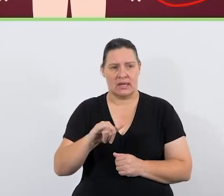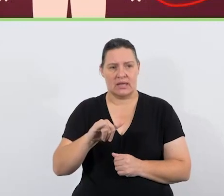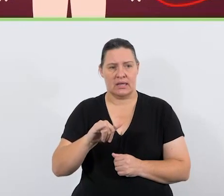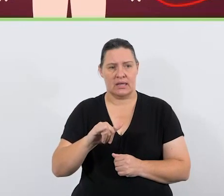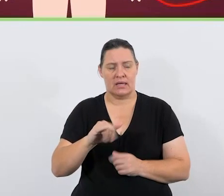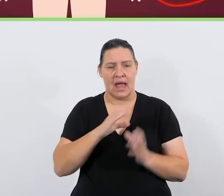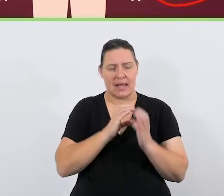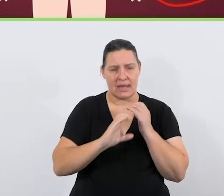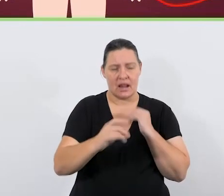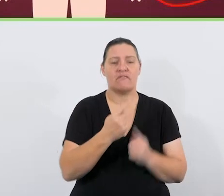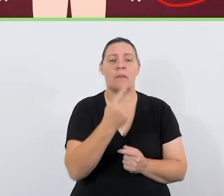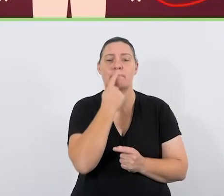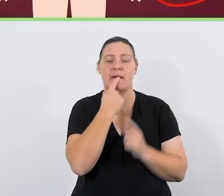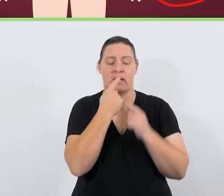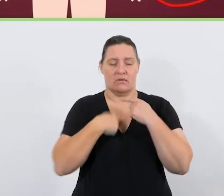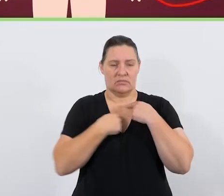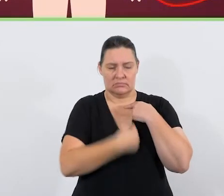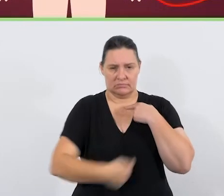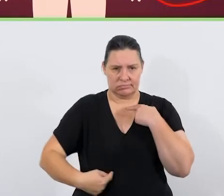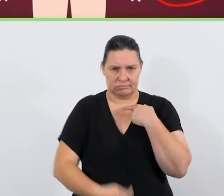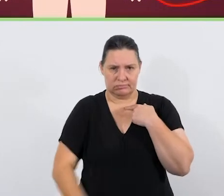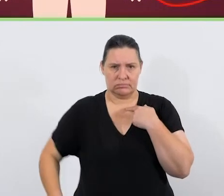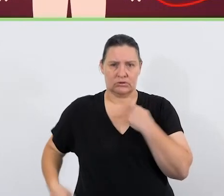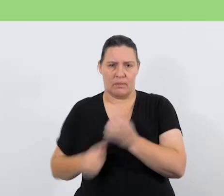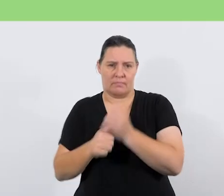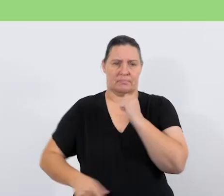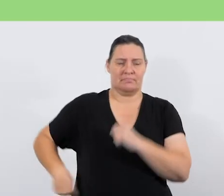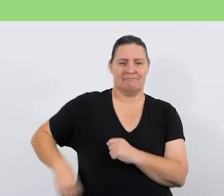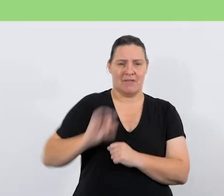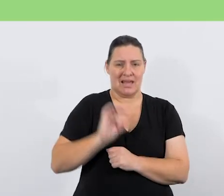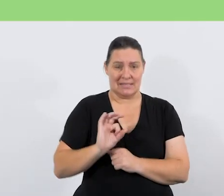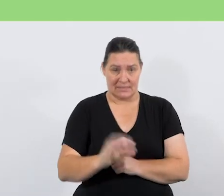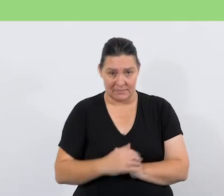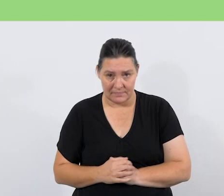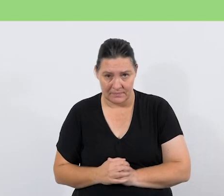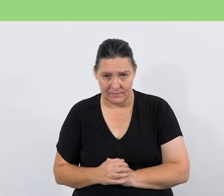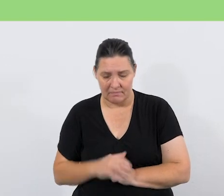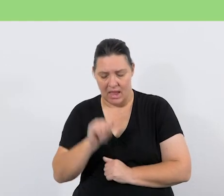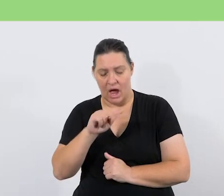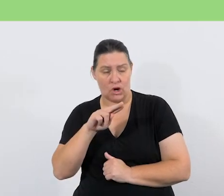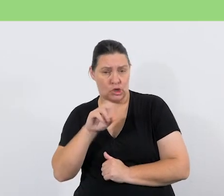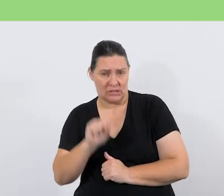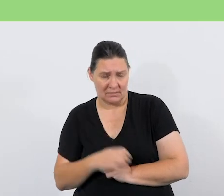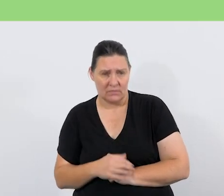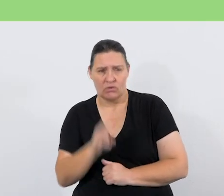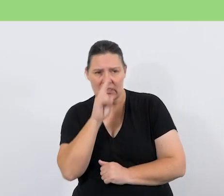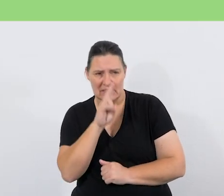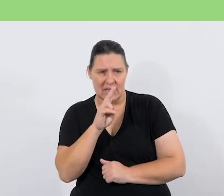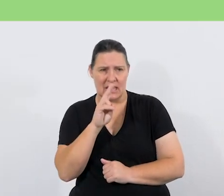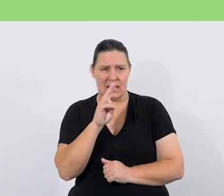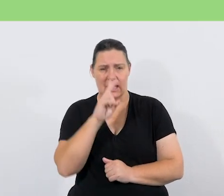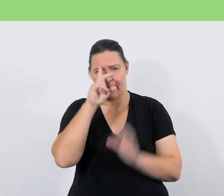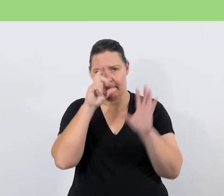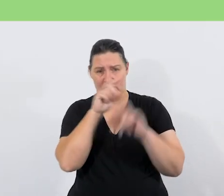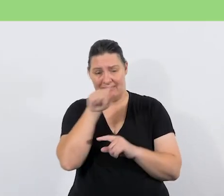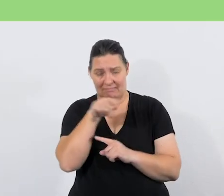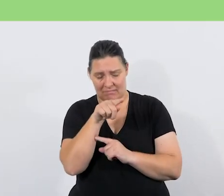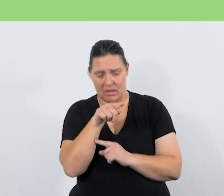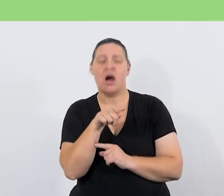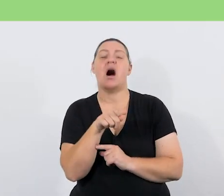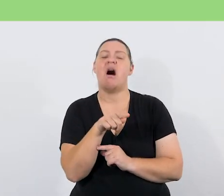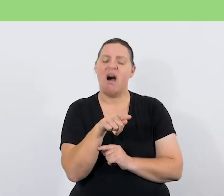of the digestive system. So firstly, the digestive system is responsible for breaking down